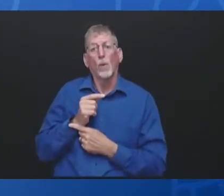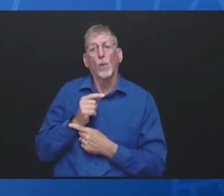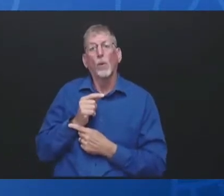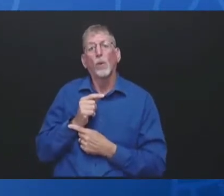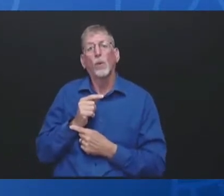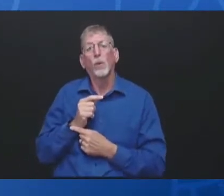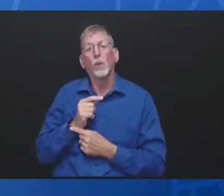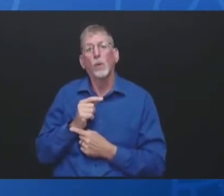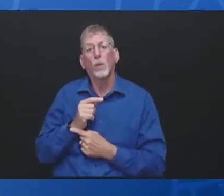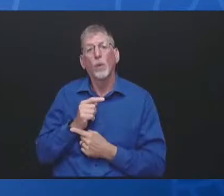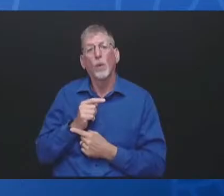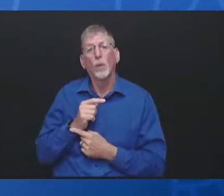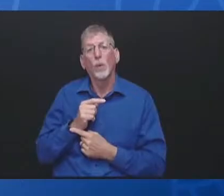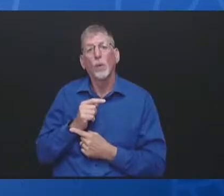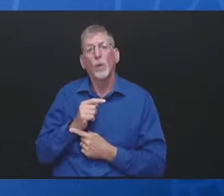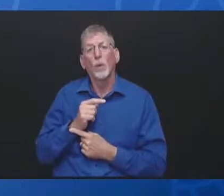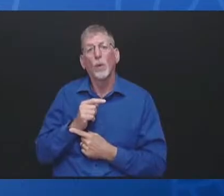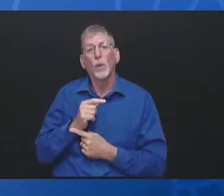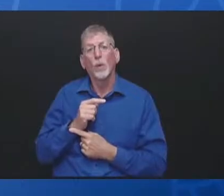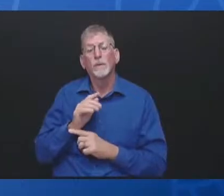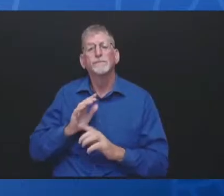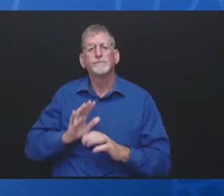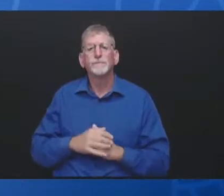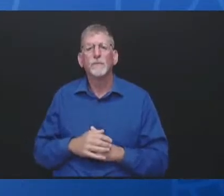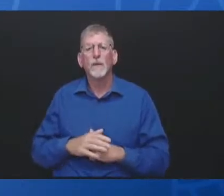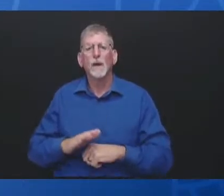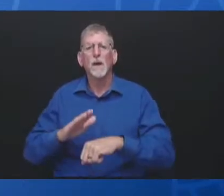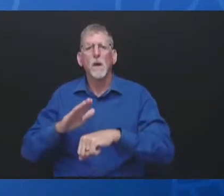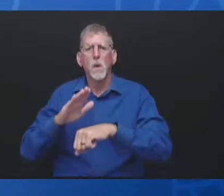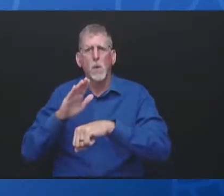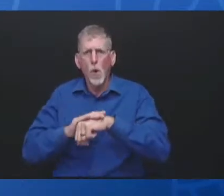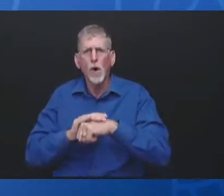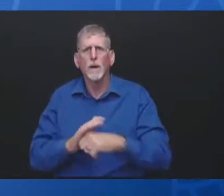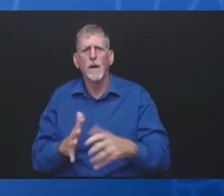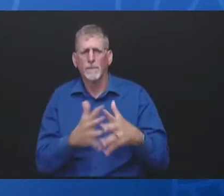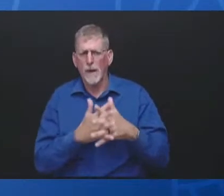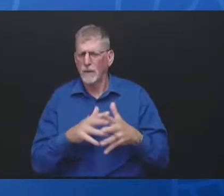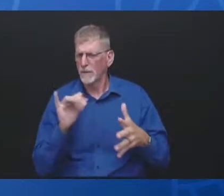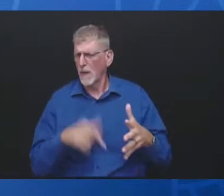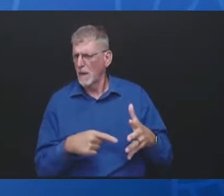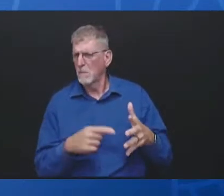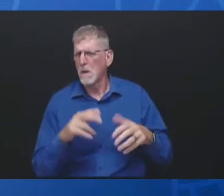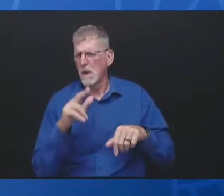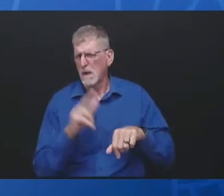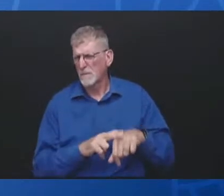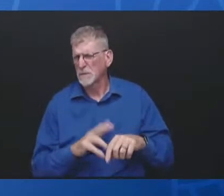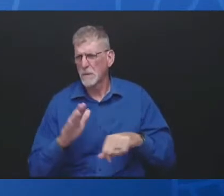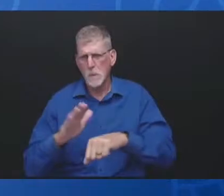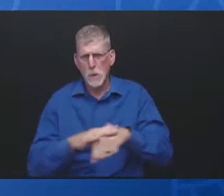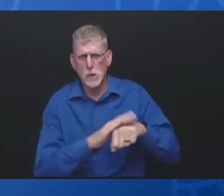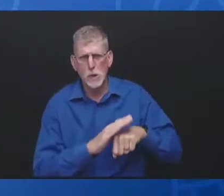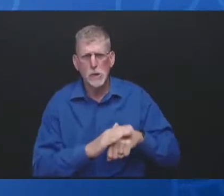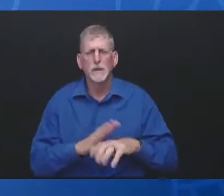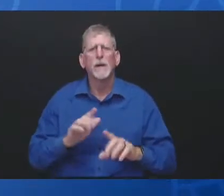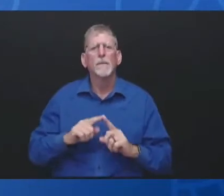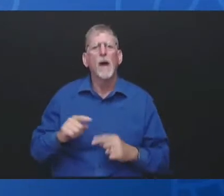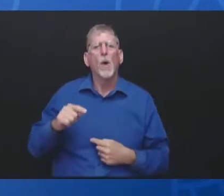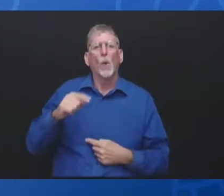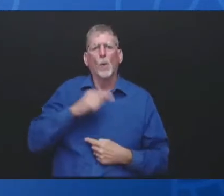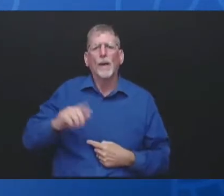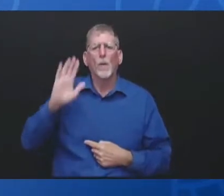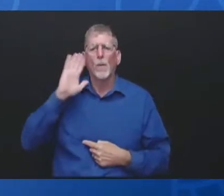beyond the warning, of course, to Americans, is that we will not allow